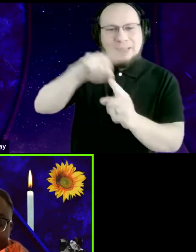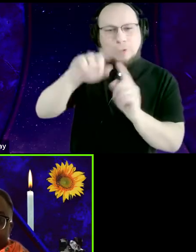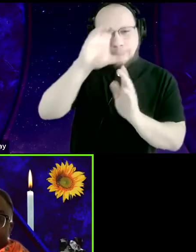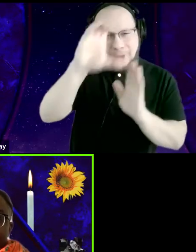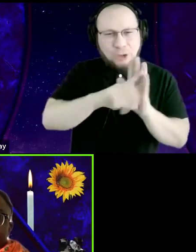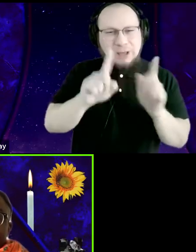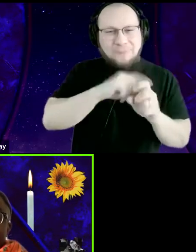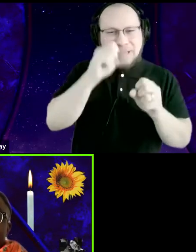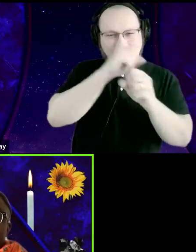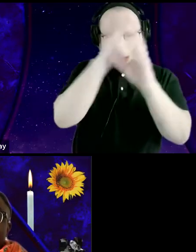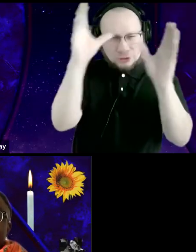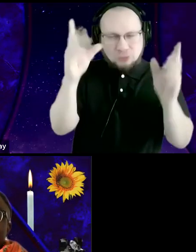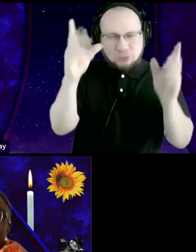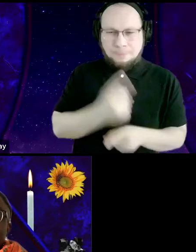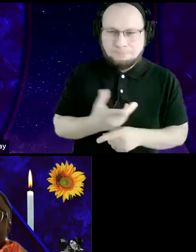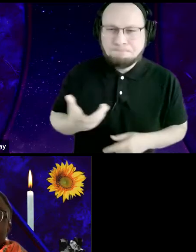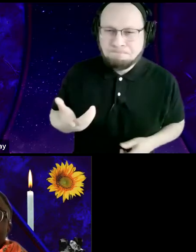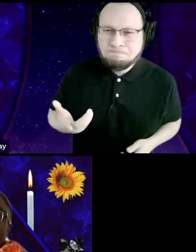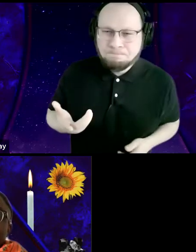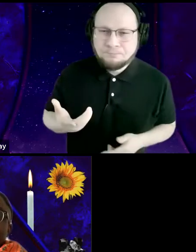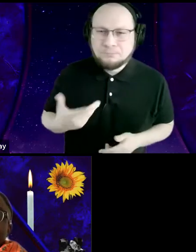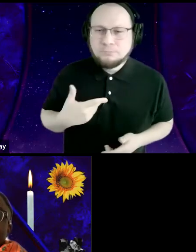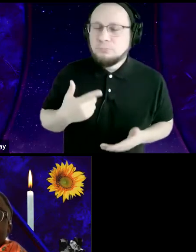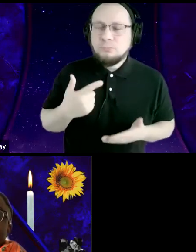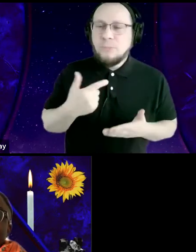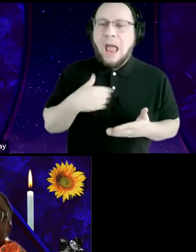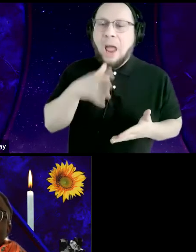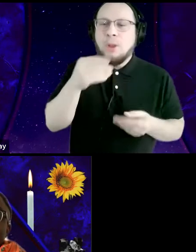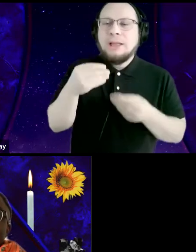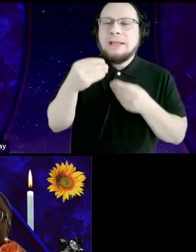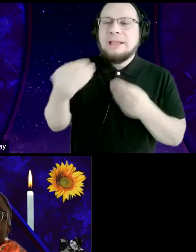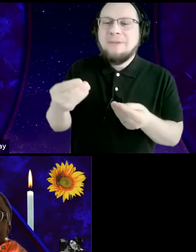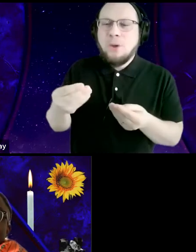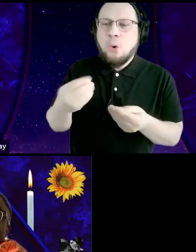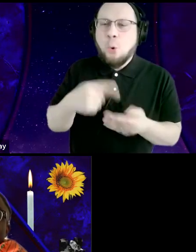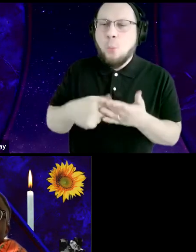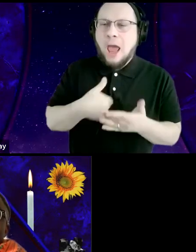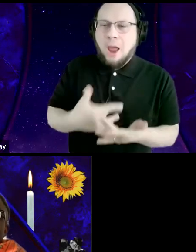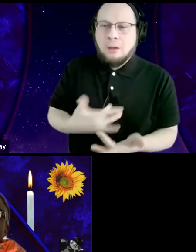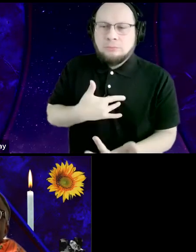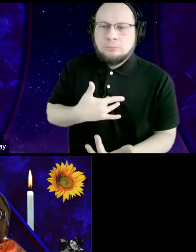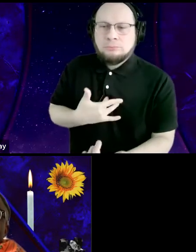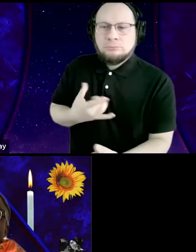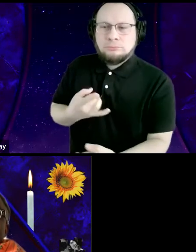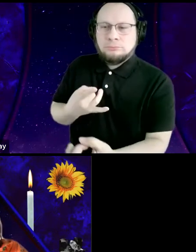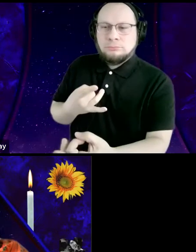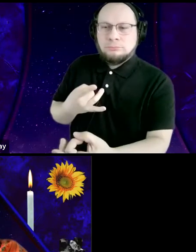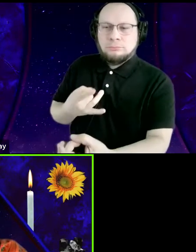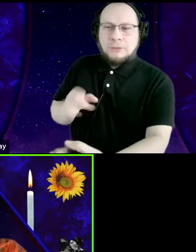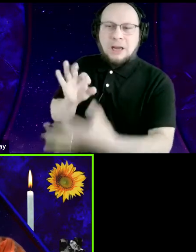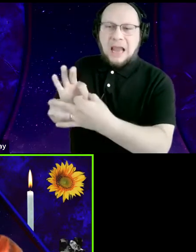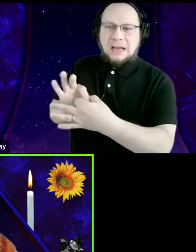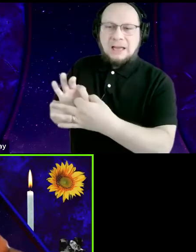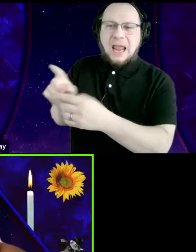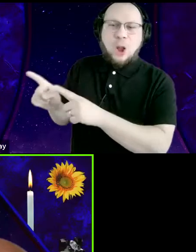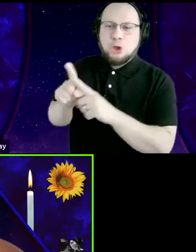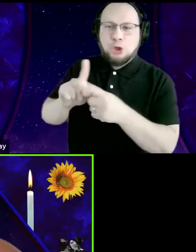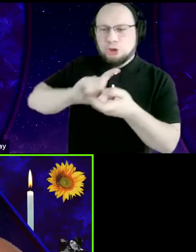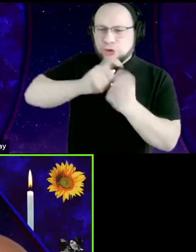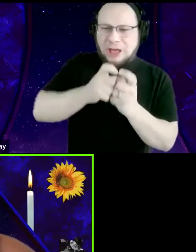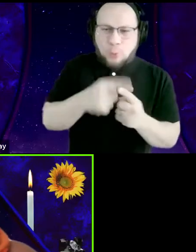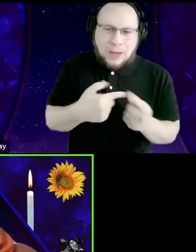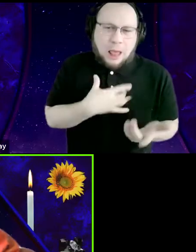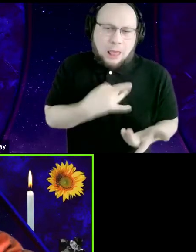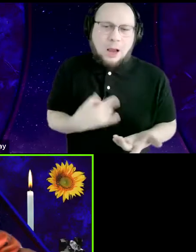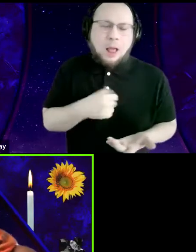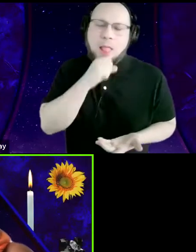like, I'll give you what resonates with me, and I'll like take creative liberty to change whatever I feel like. Yeah. Yeah, that's